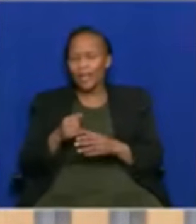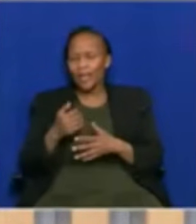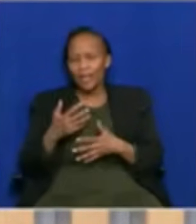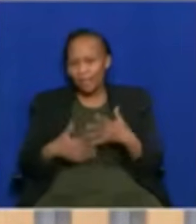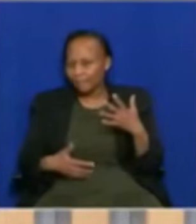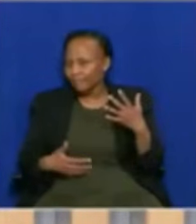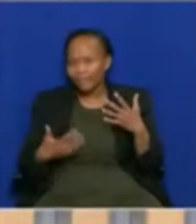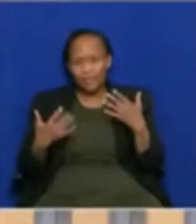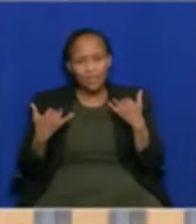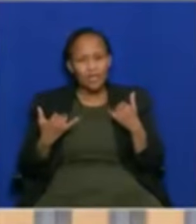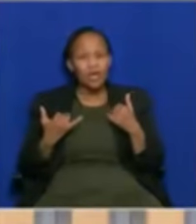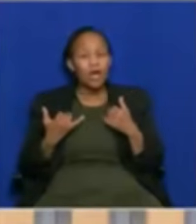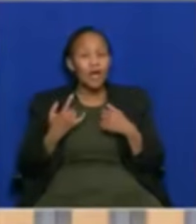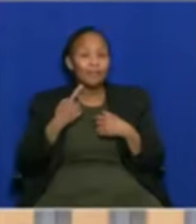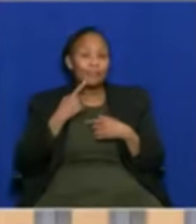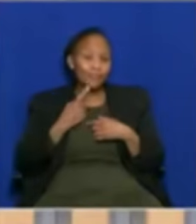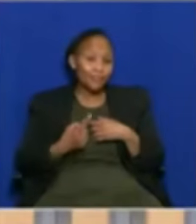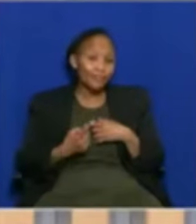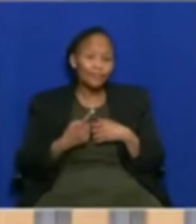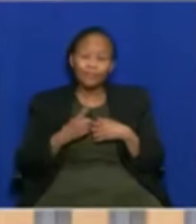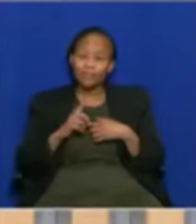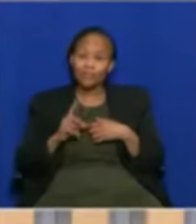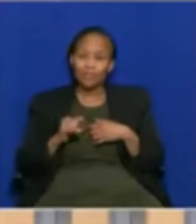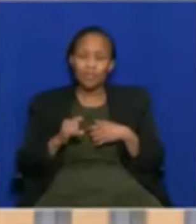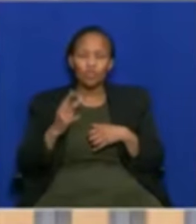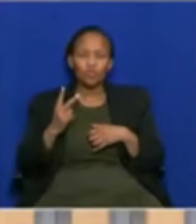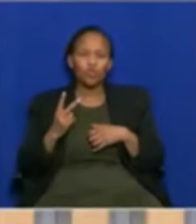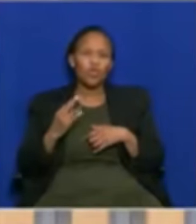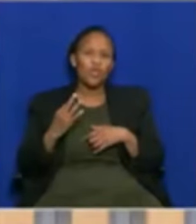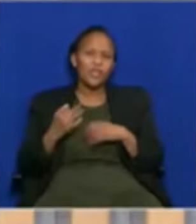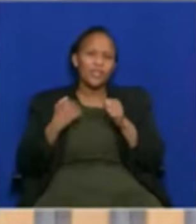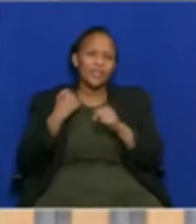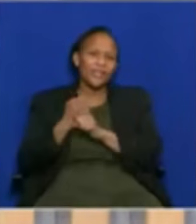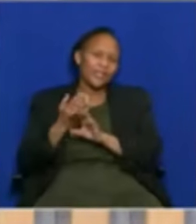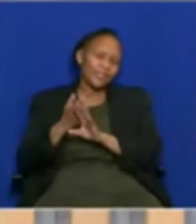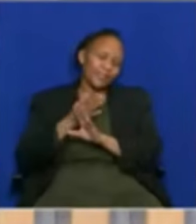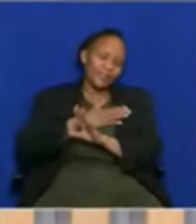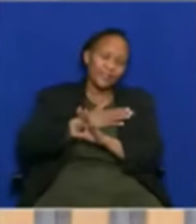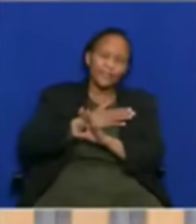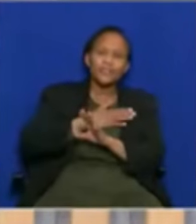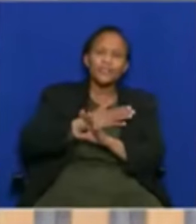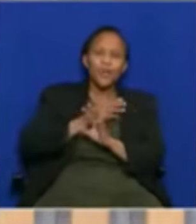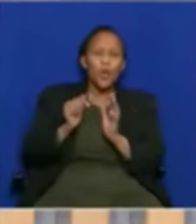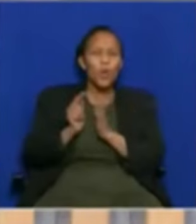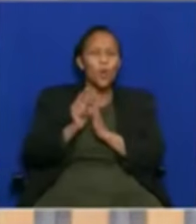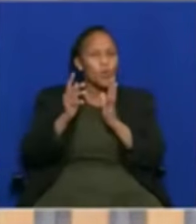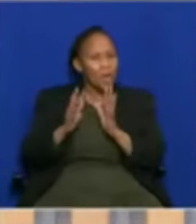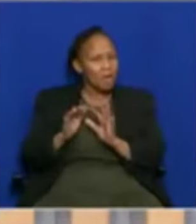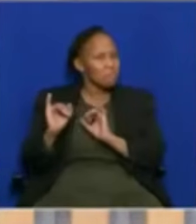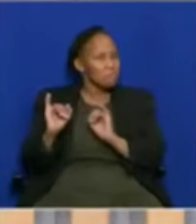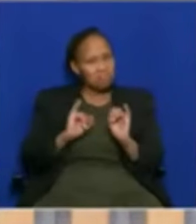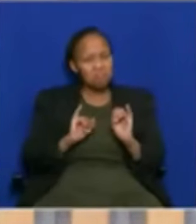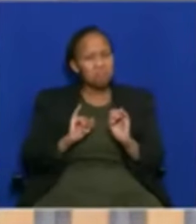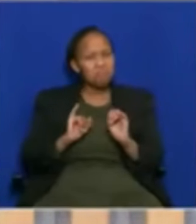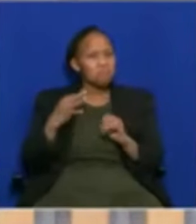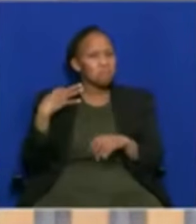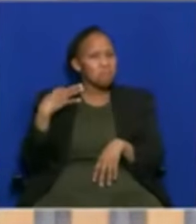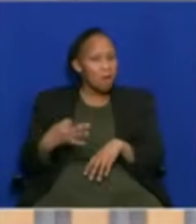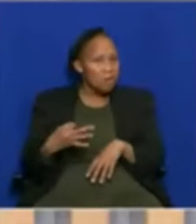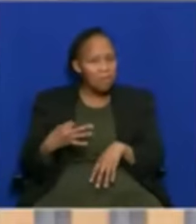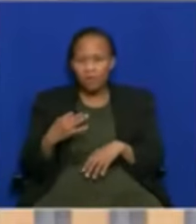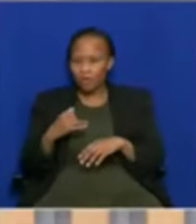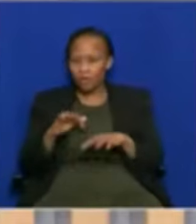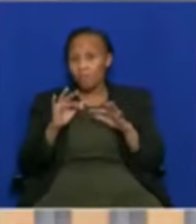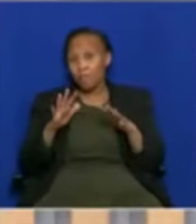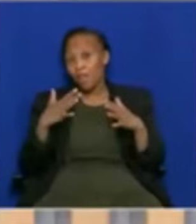even 2-3 years prior, lawyers were invited to apply. People in public administration were invited